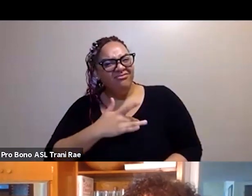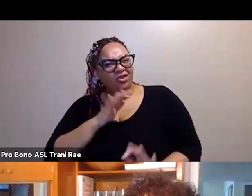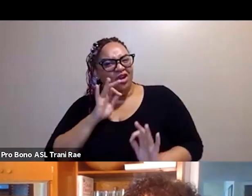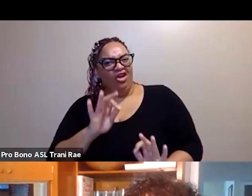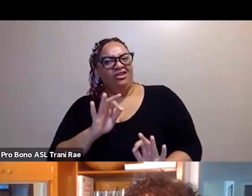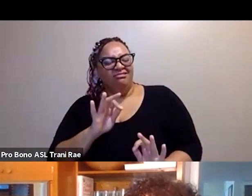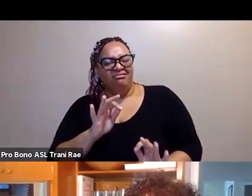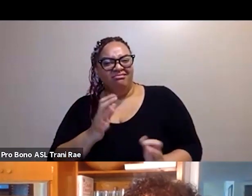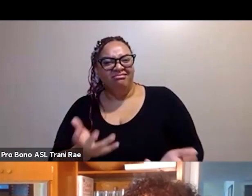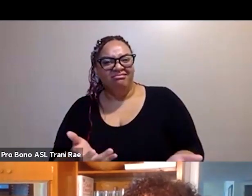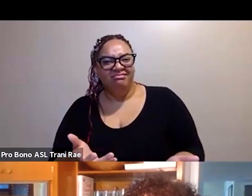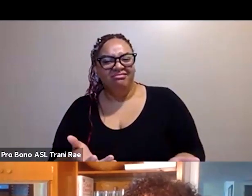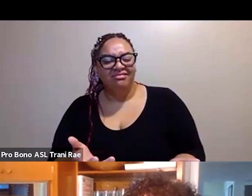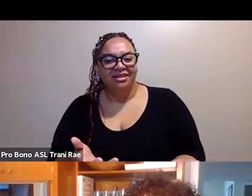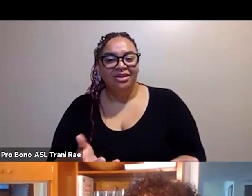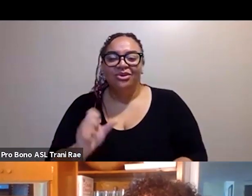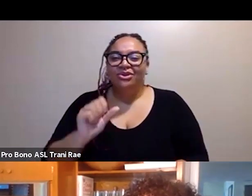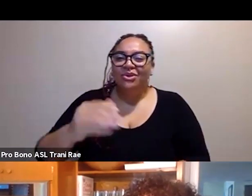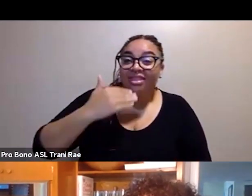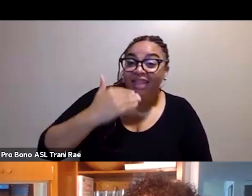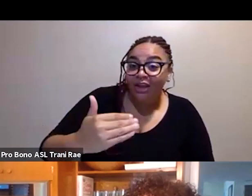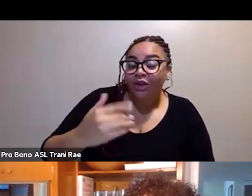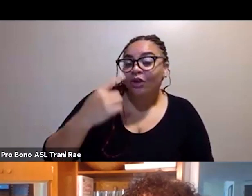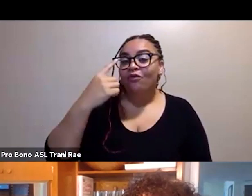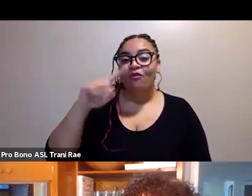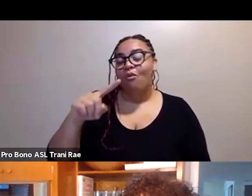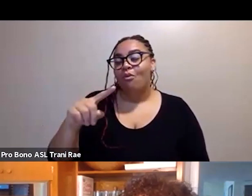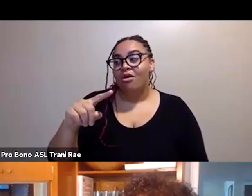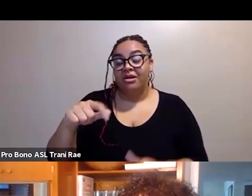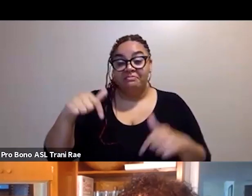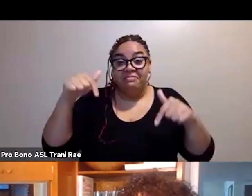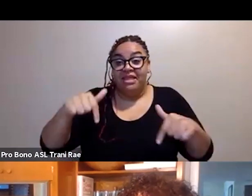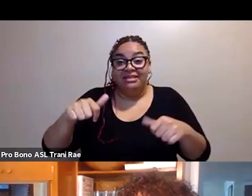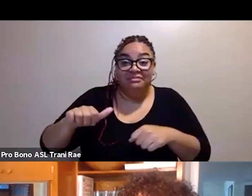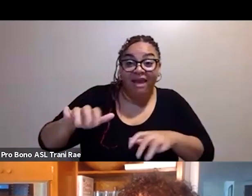thank you for the platform and the